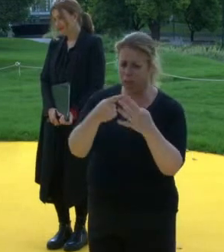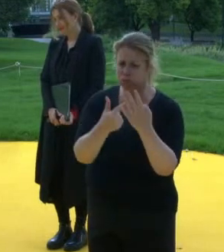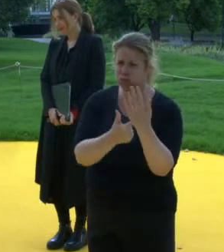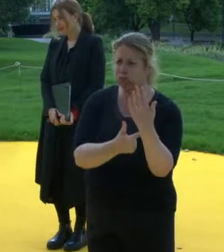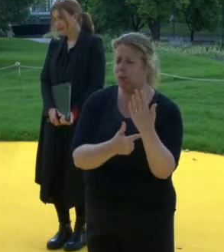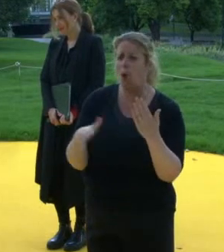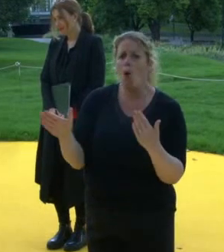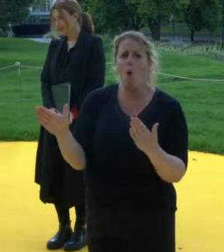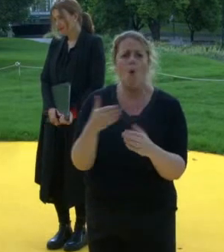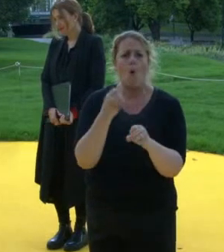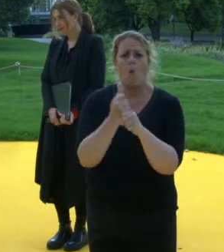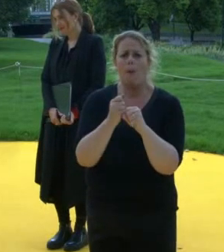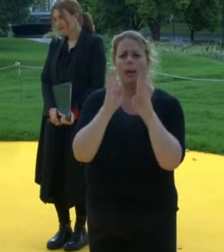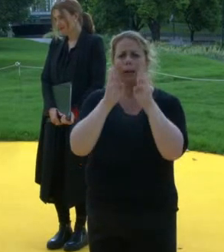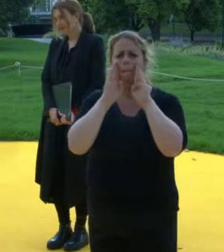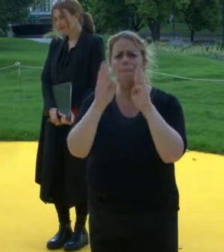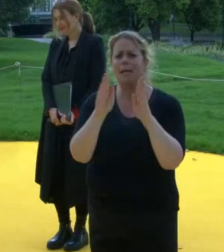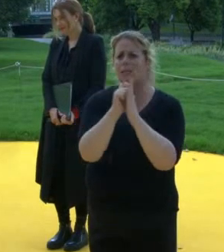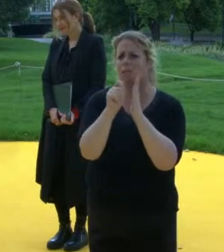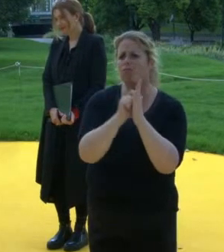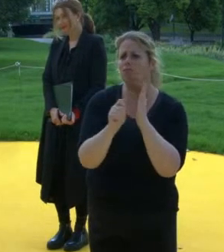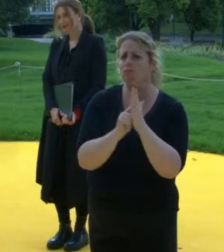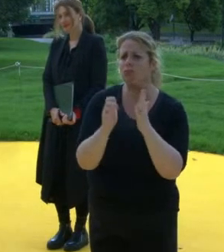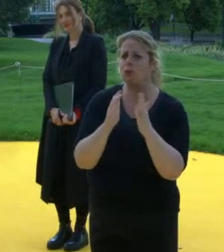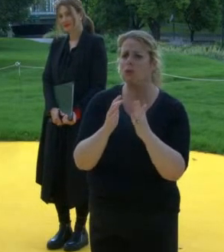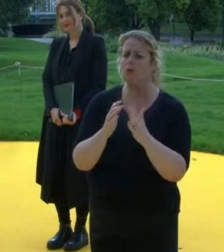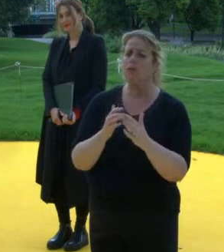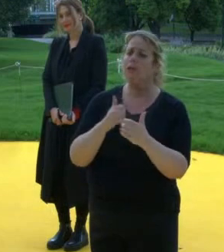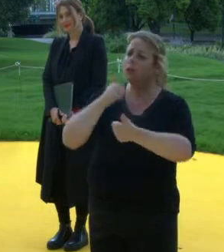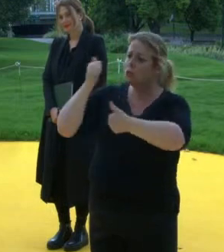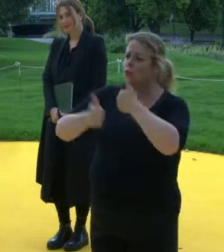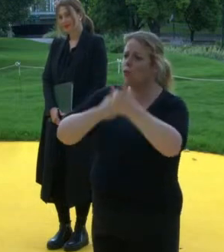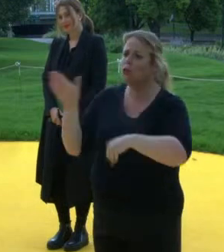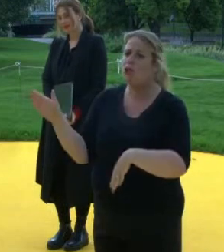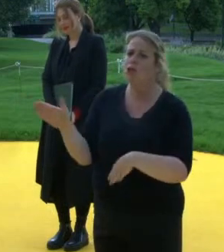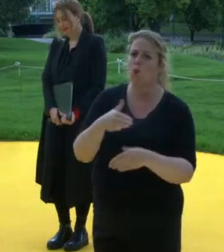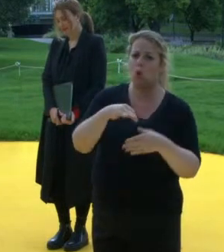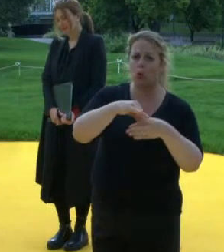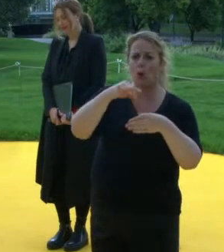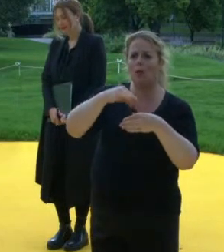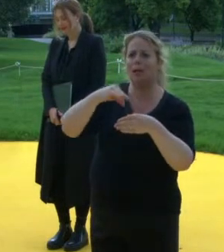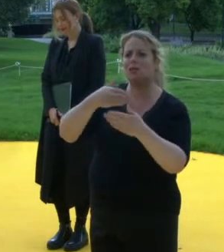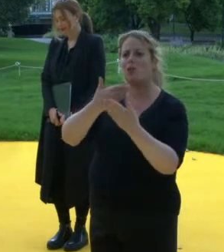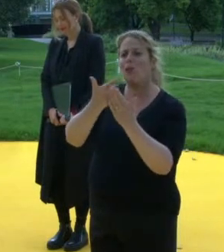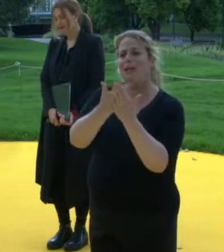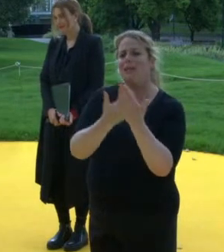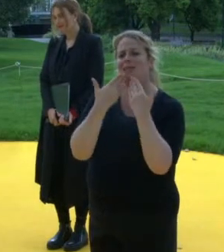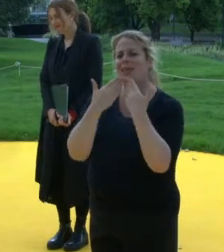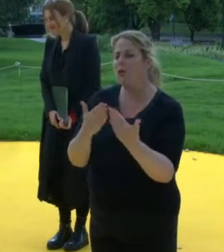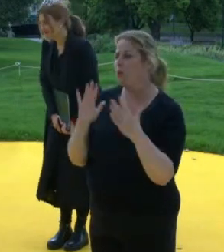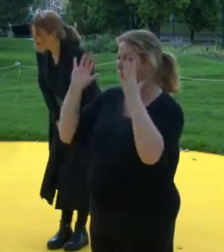they're all amazing writers. A huge congrats to all them for being shortlisted. Thank you so much.